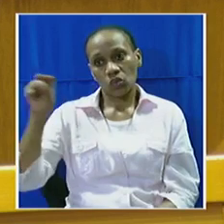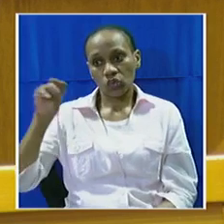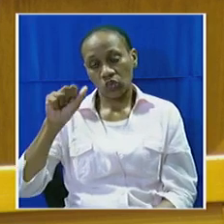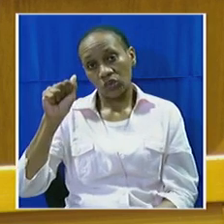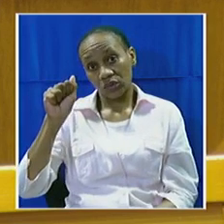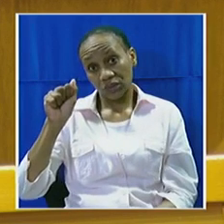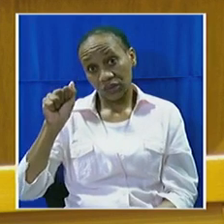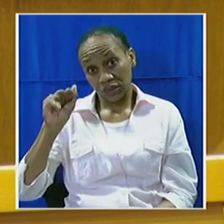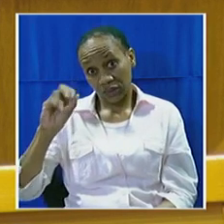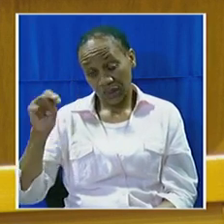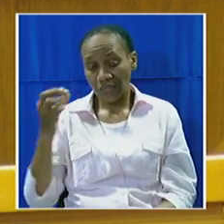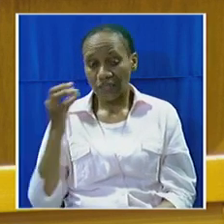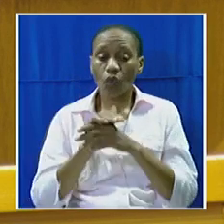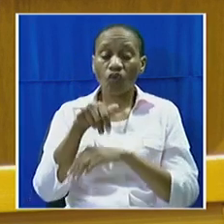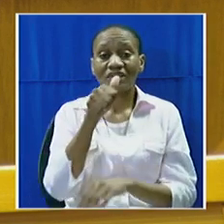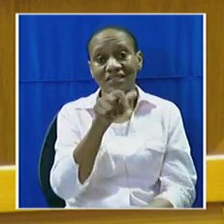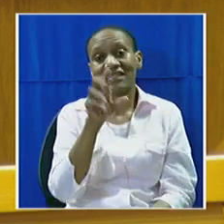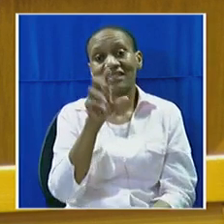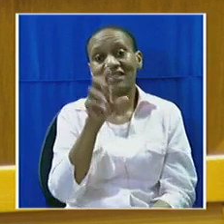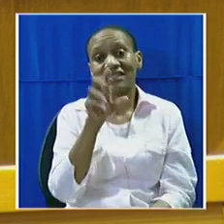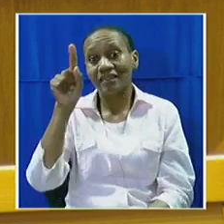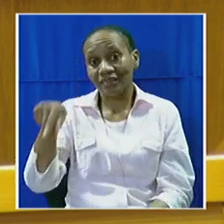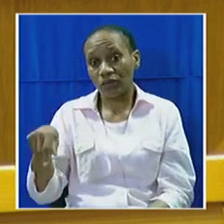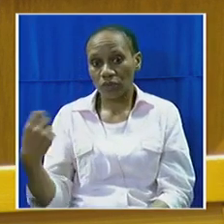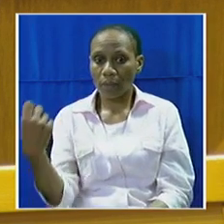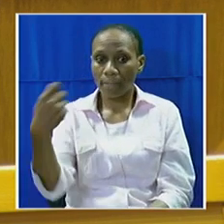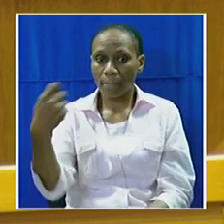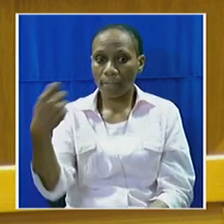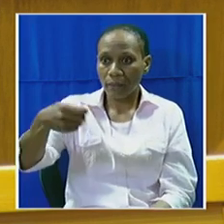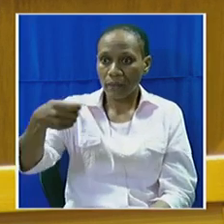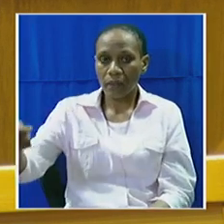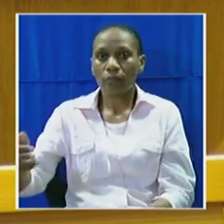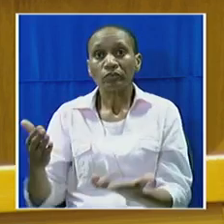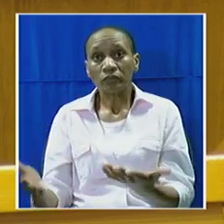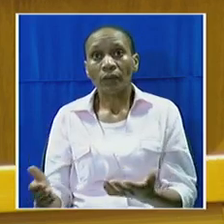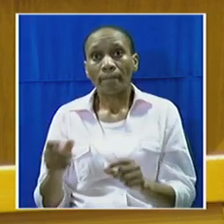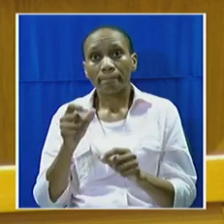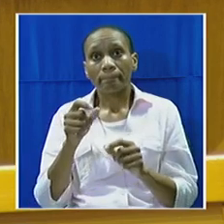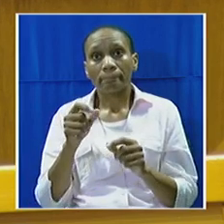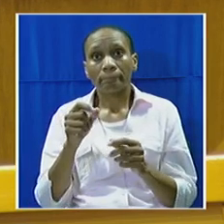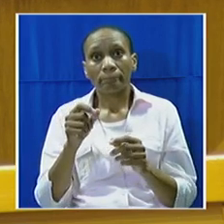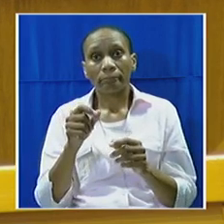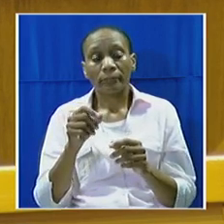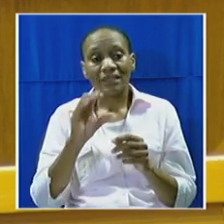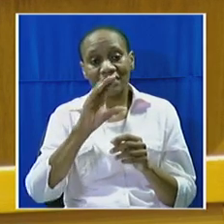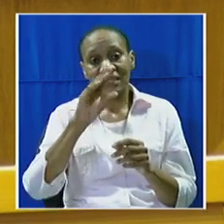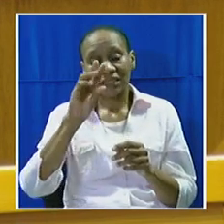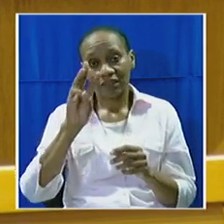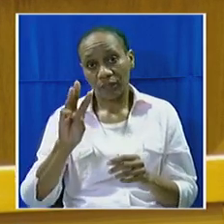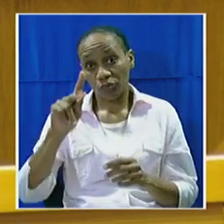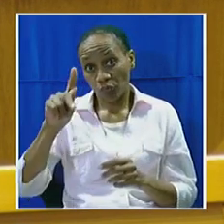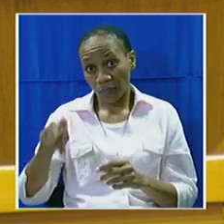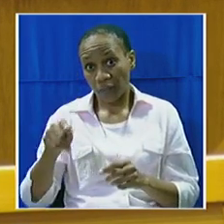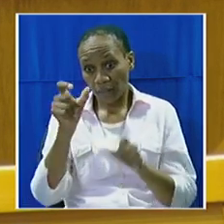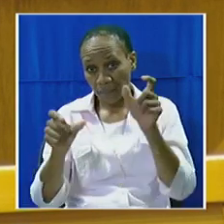than 600,000 was paid out to deceased participants still on the payroll of CWP. But